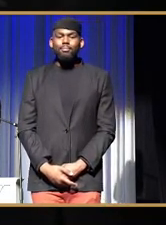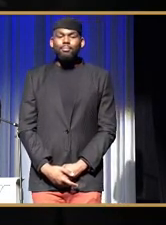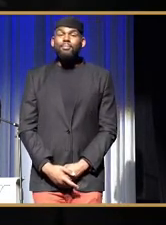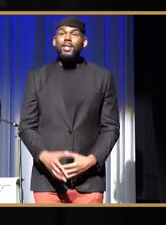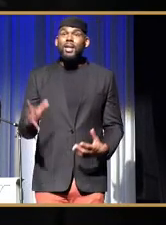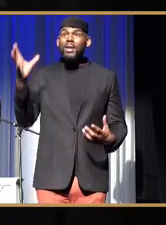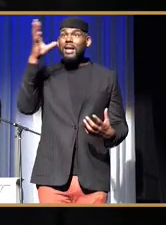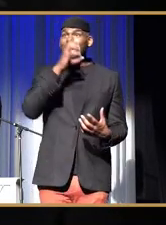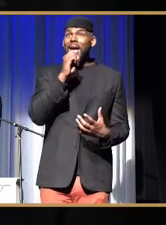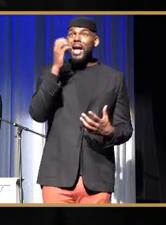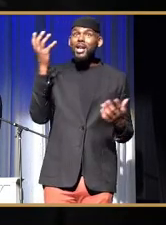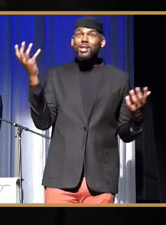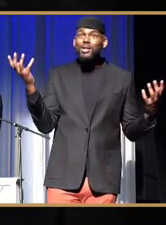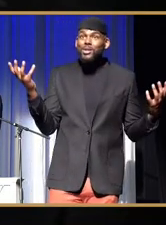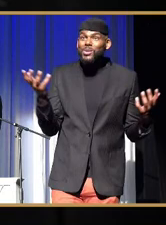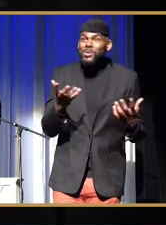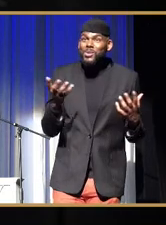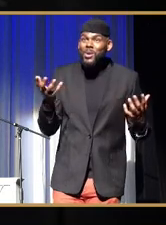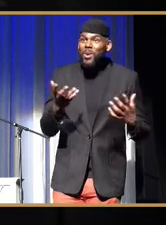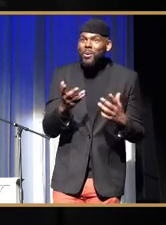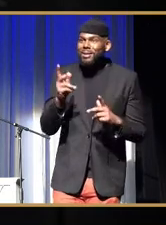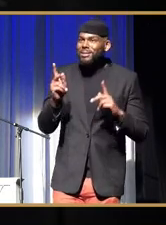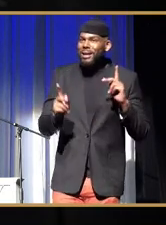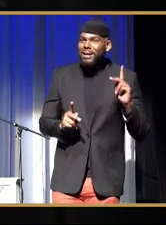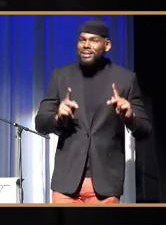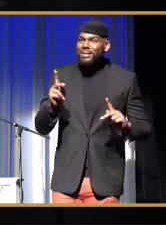But guess what, Saints?